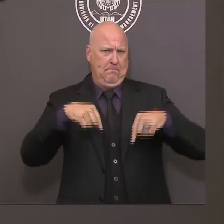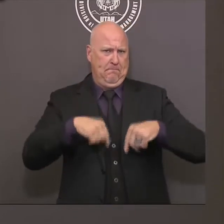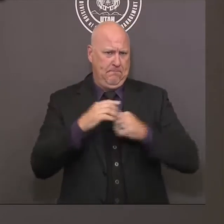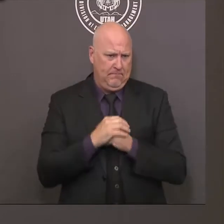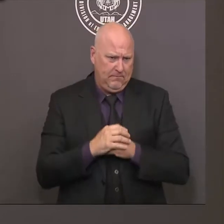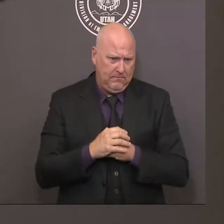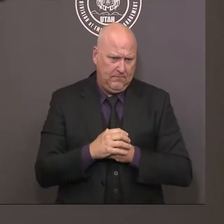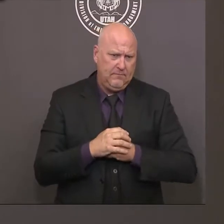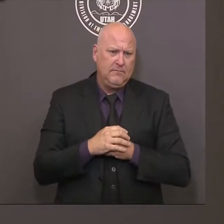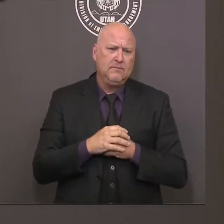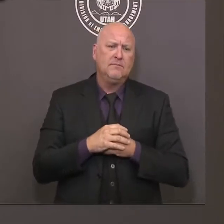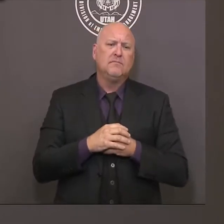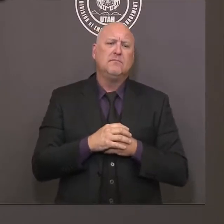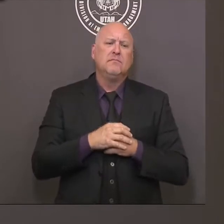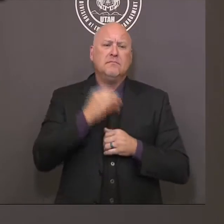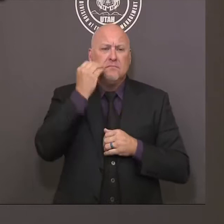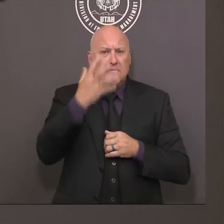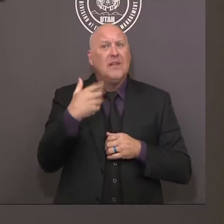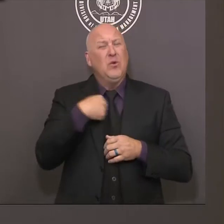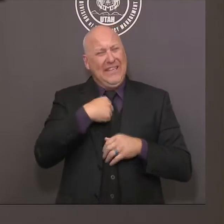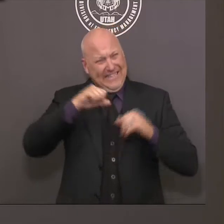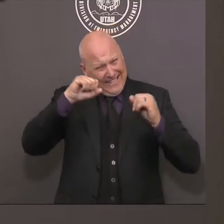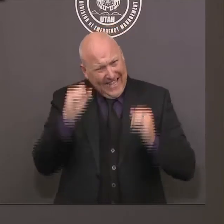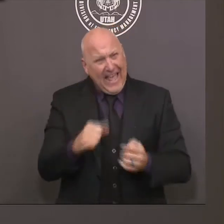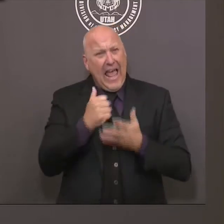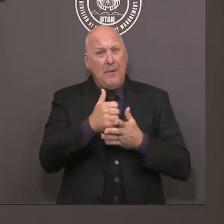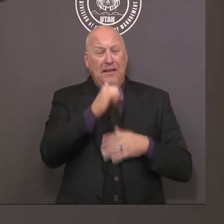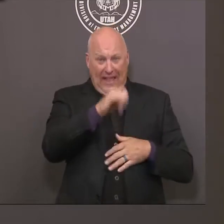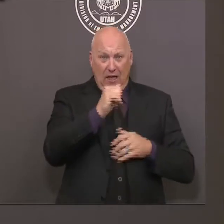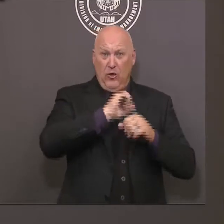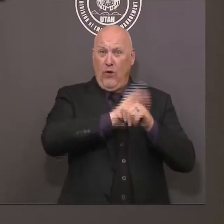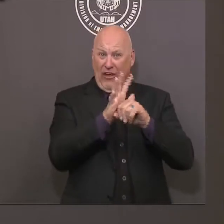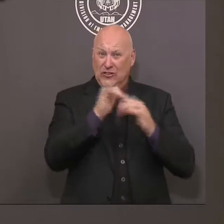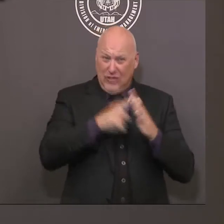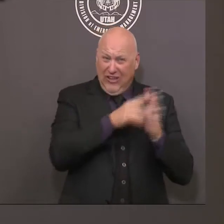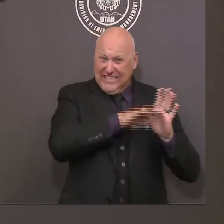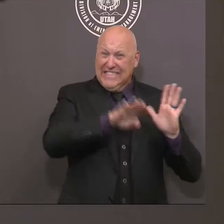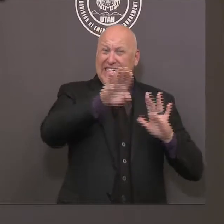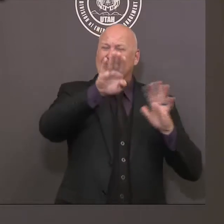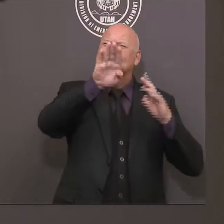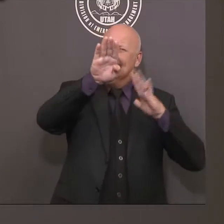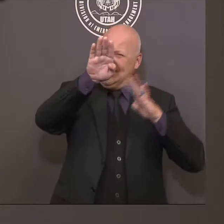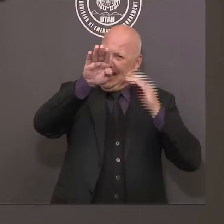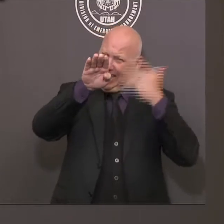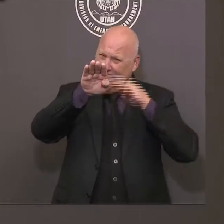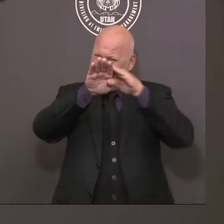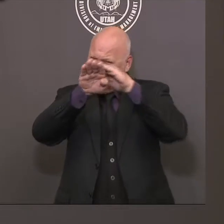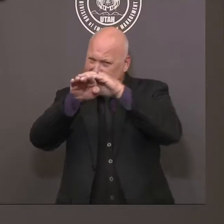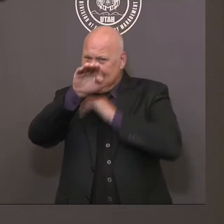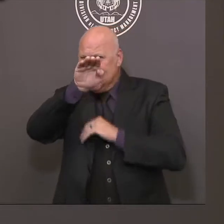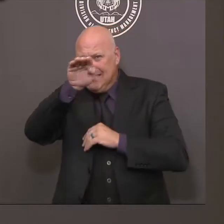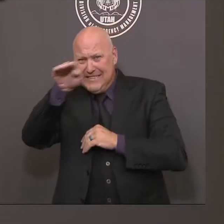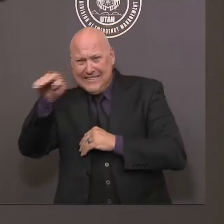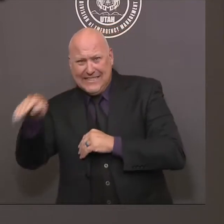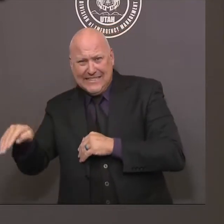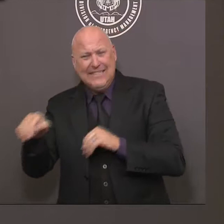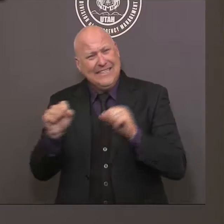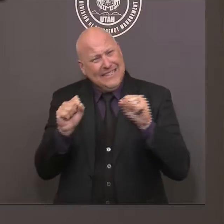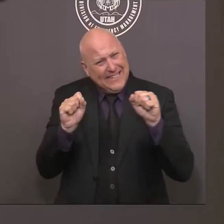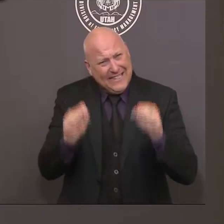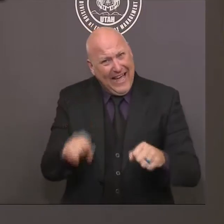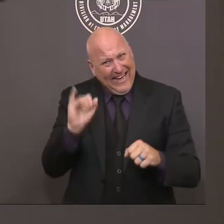able to open up quicker the economy of Utah. So again, we appreciate those who've put